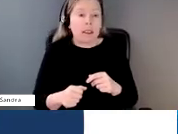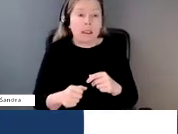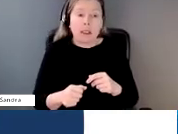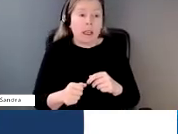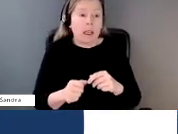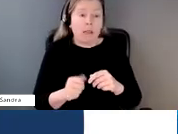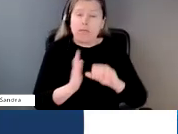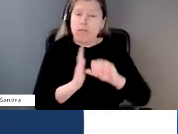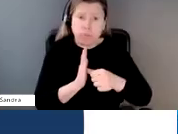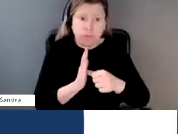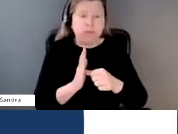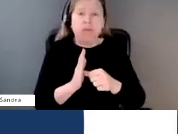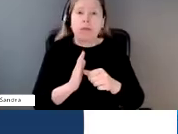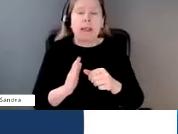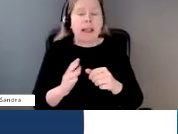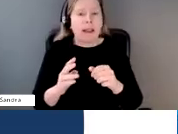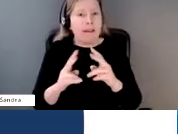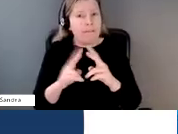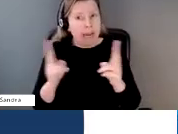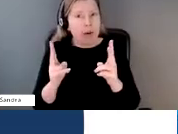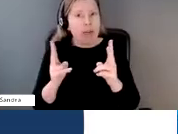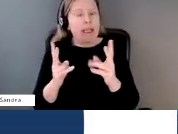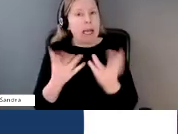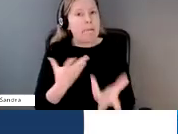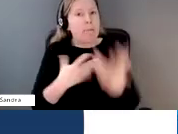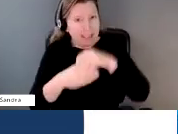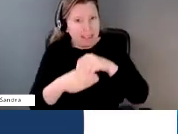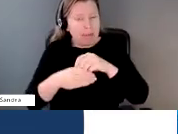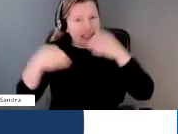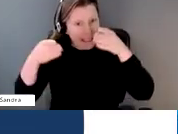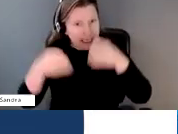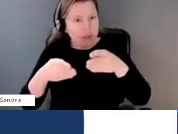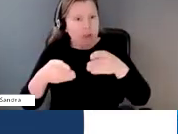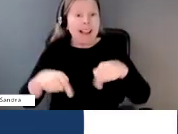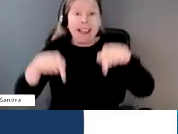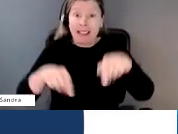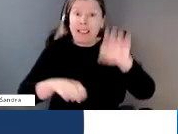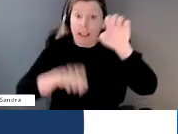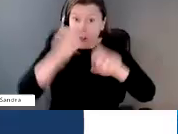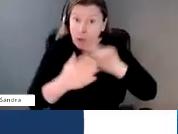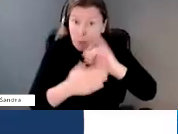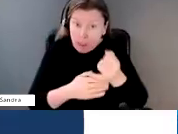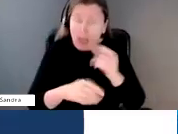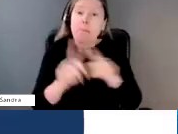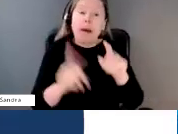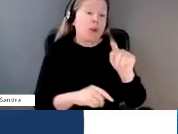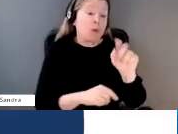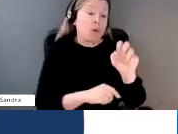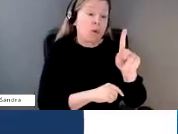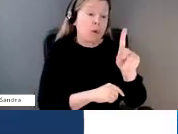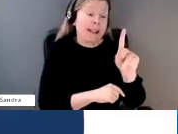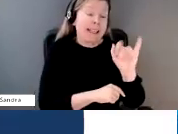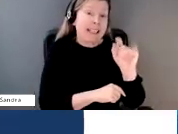much participant-centered. So this is an evaluation project, but because the toolkit